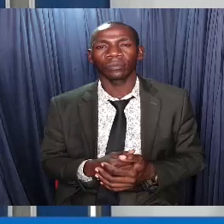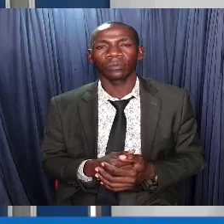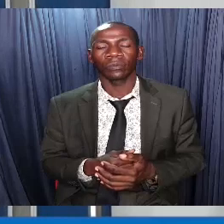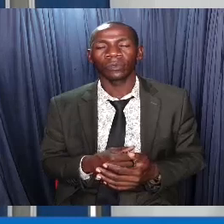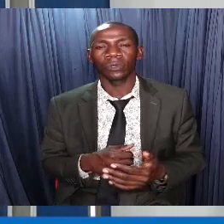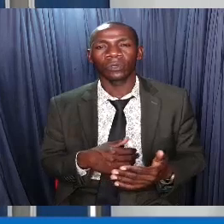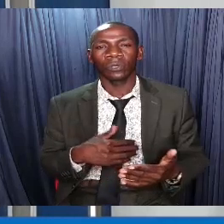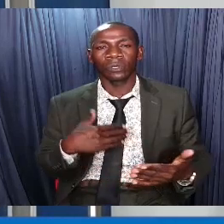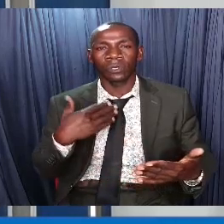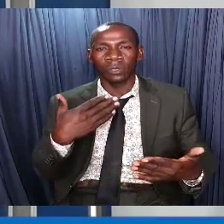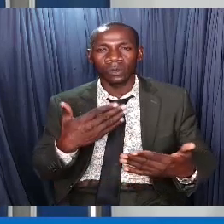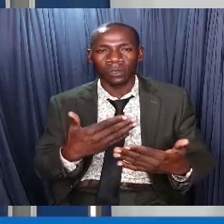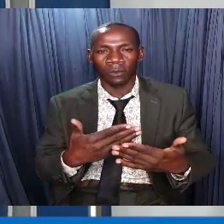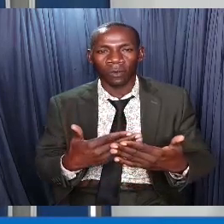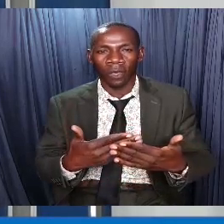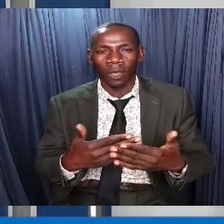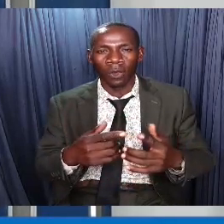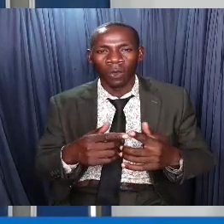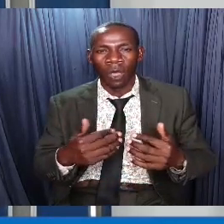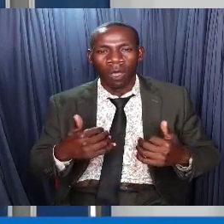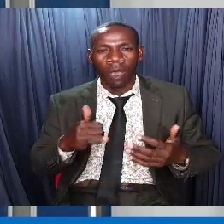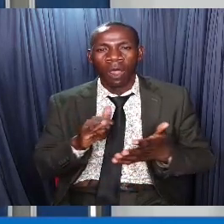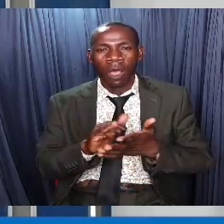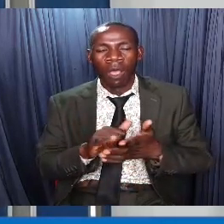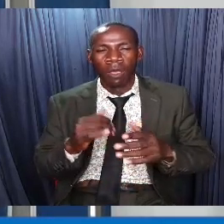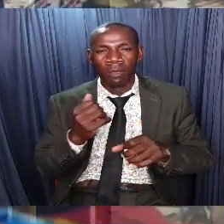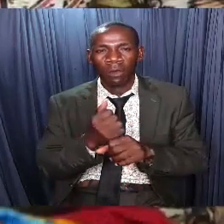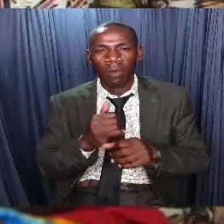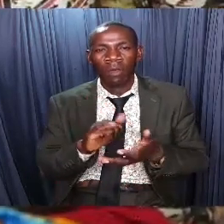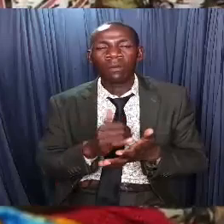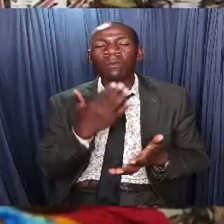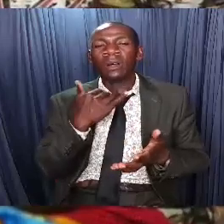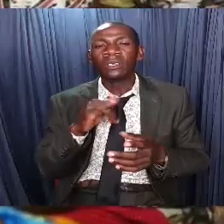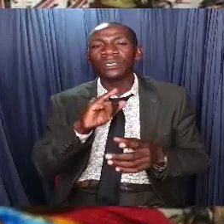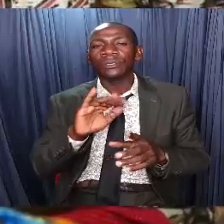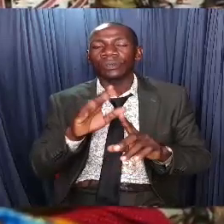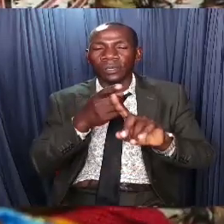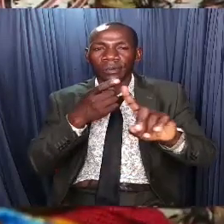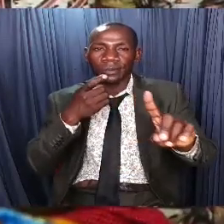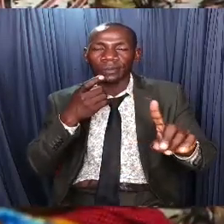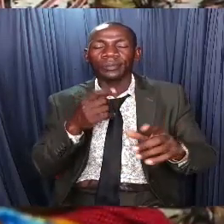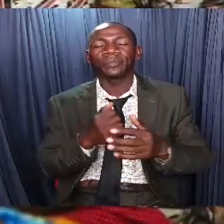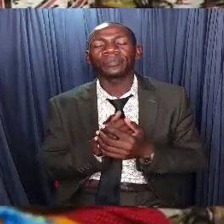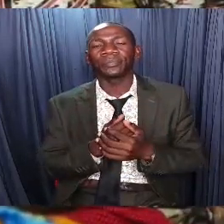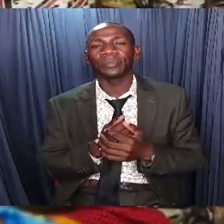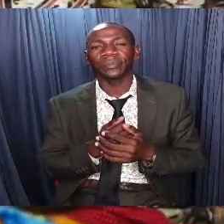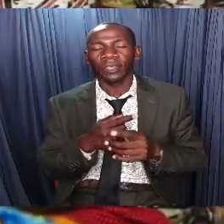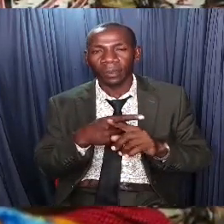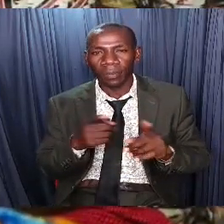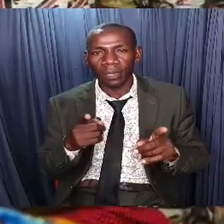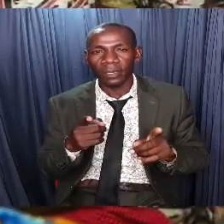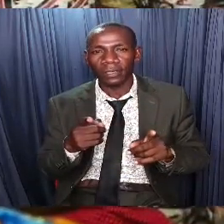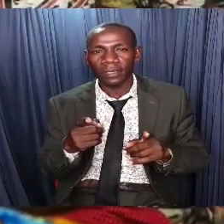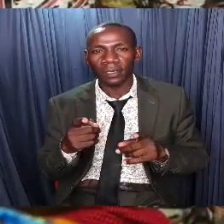Hujafikia kwenda kupata ile kazi utakayo maana ndio mawindo yako haya. You've not acquired the white collar job yet. Lakini